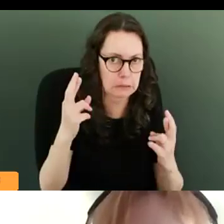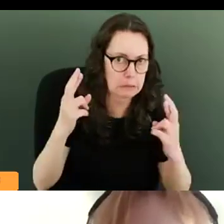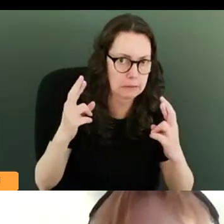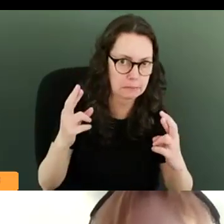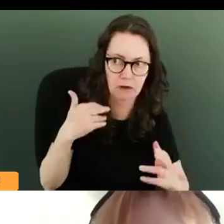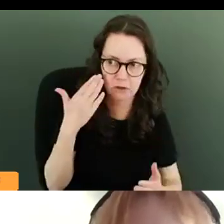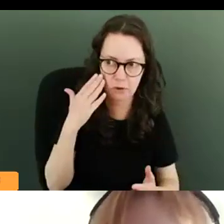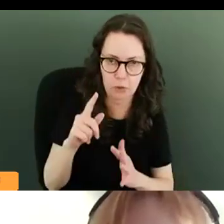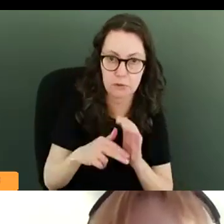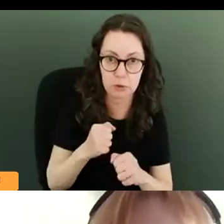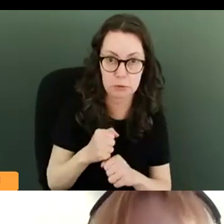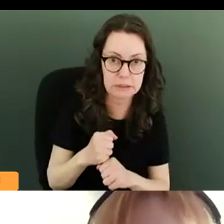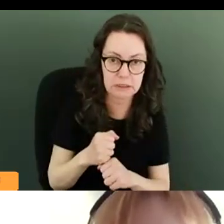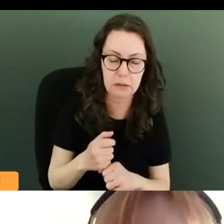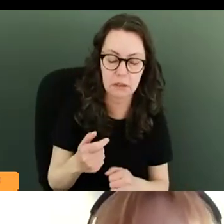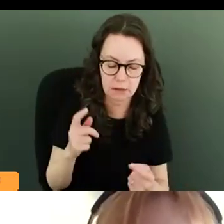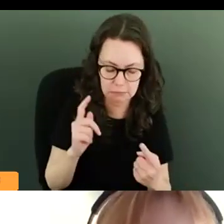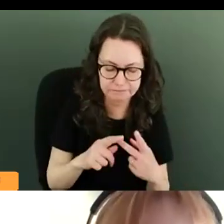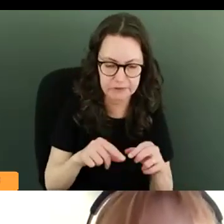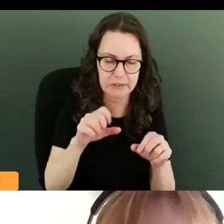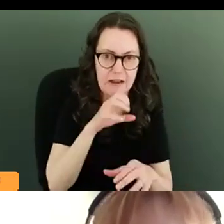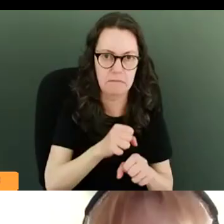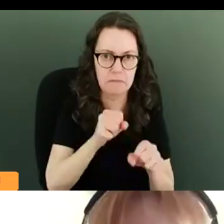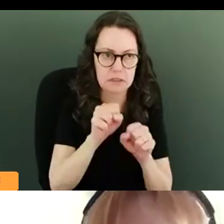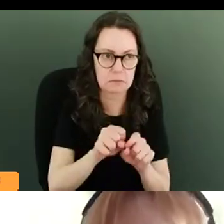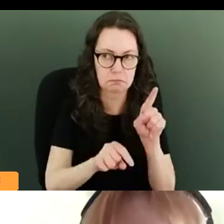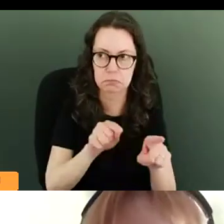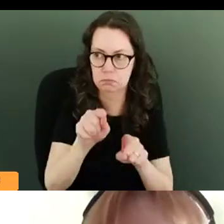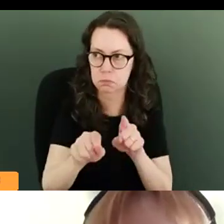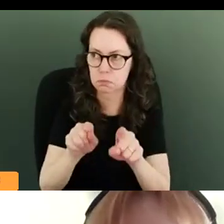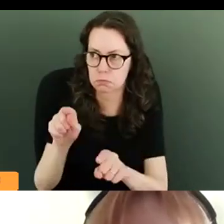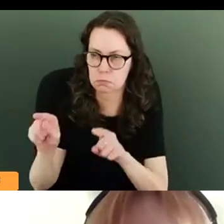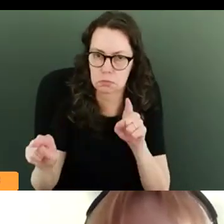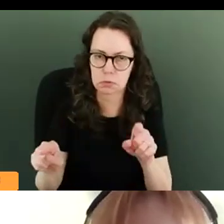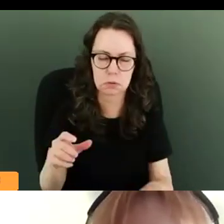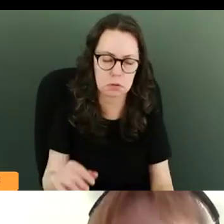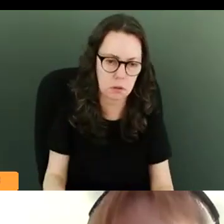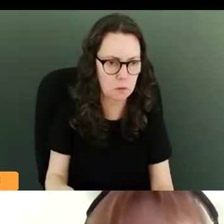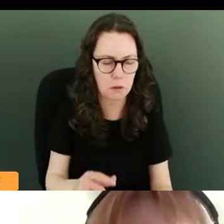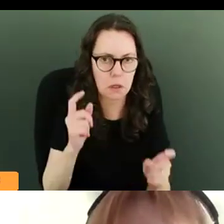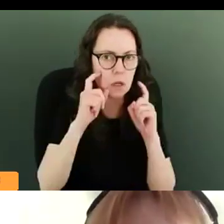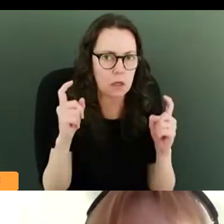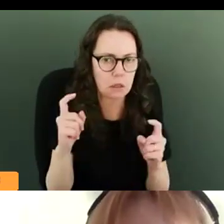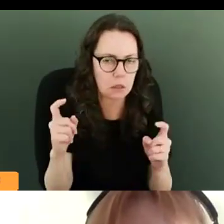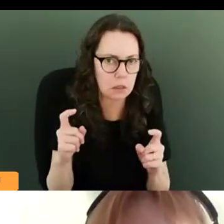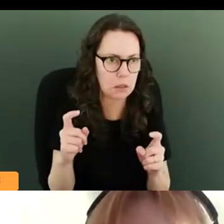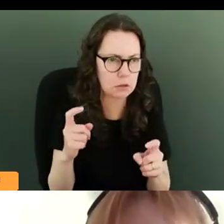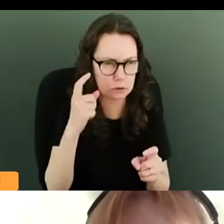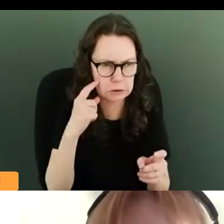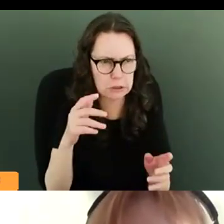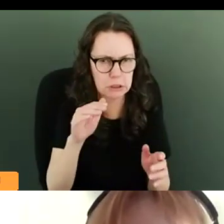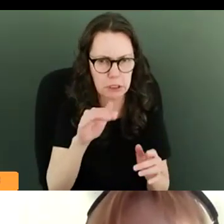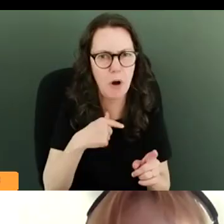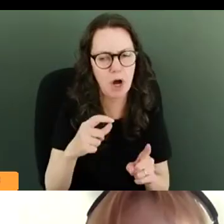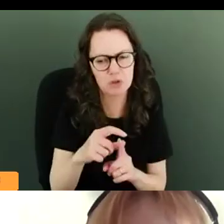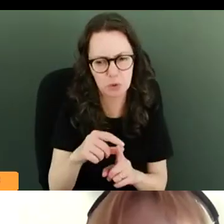different systems to navigate. And as I mentioned in the opening about me, my daughter with her needs is